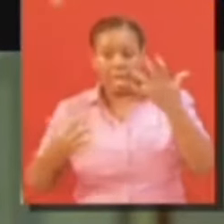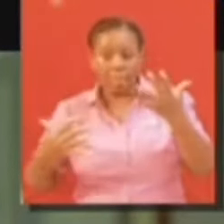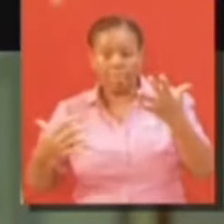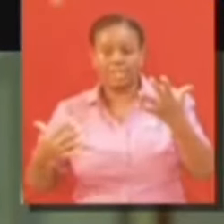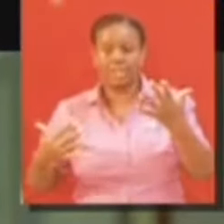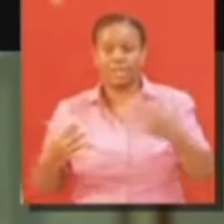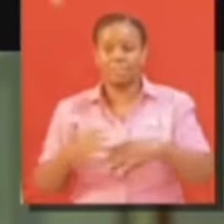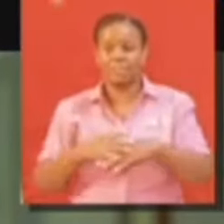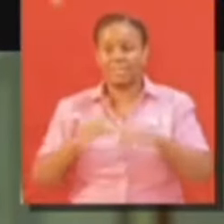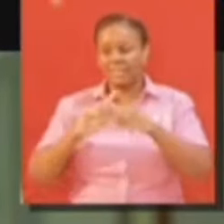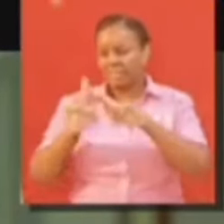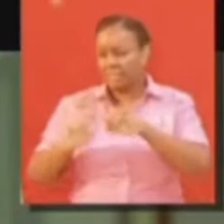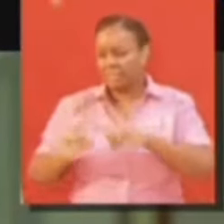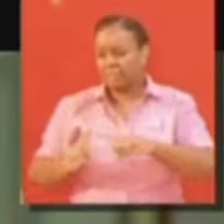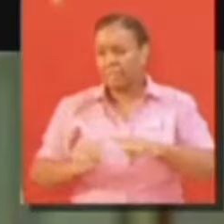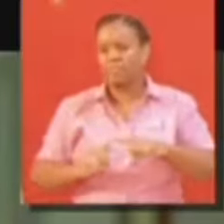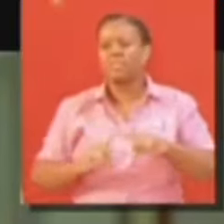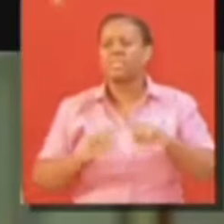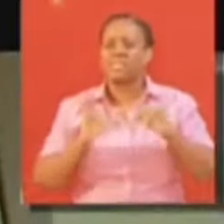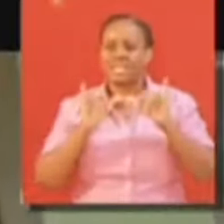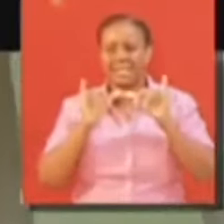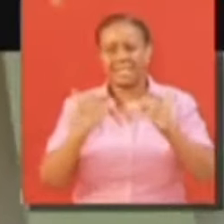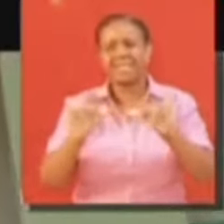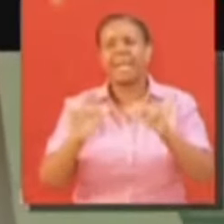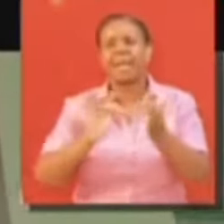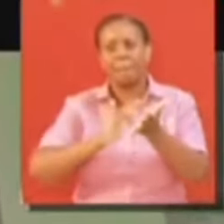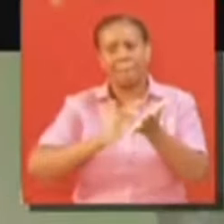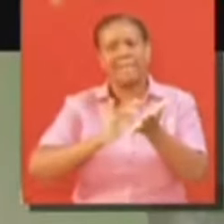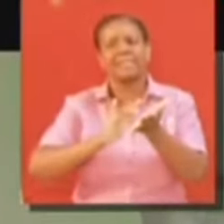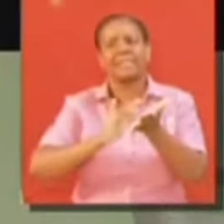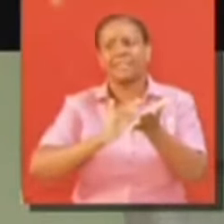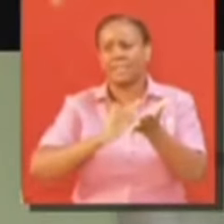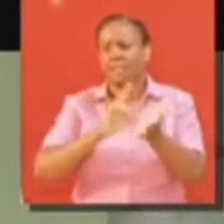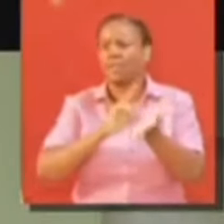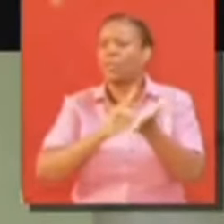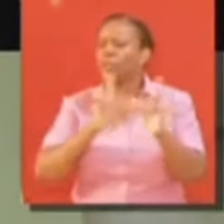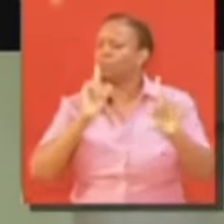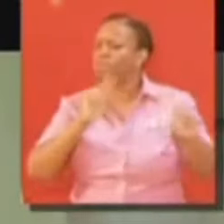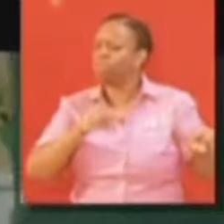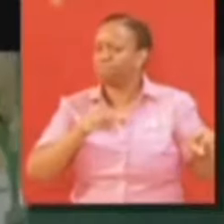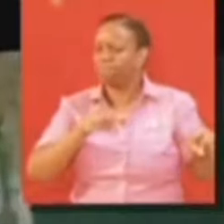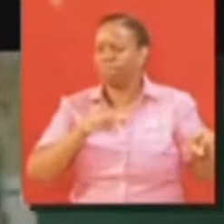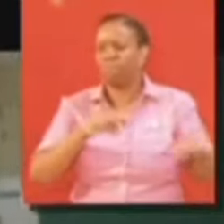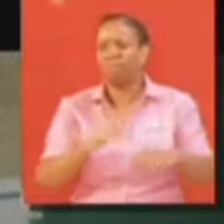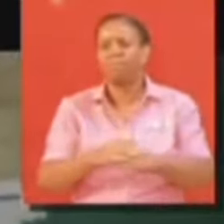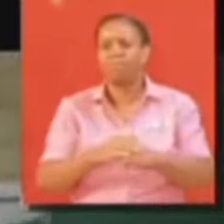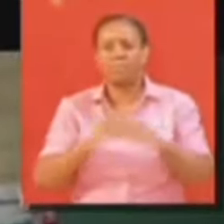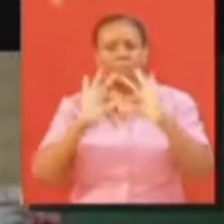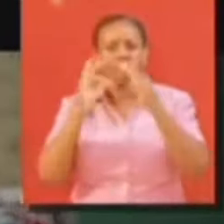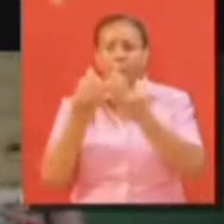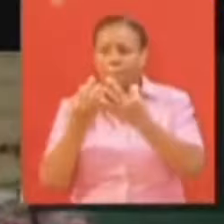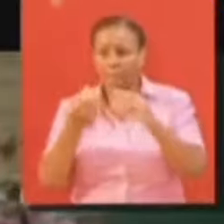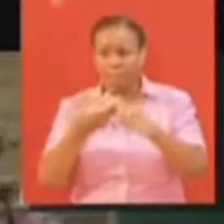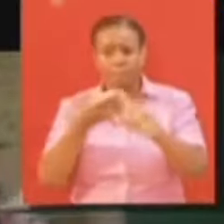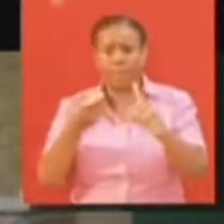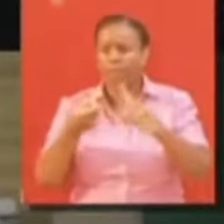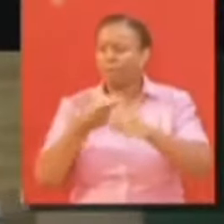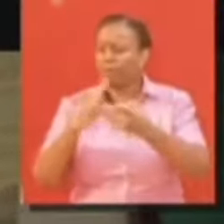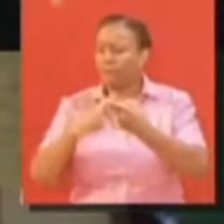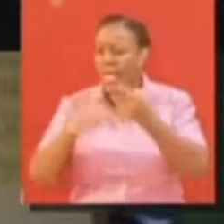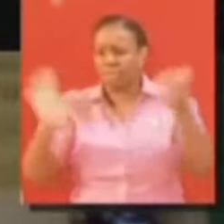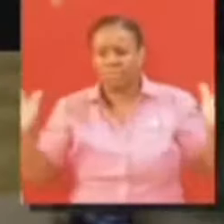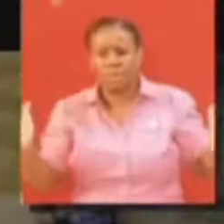medications as recommended by your health physician. Families, friends, I urge you to ensure that